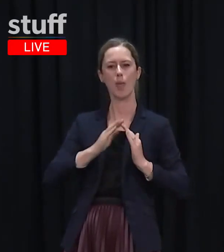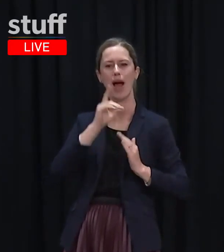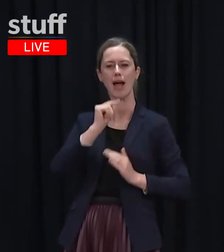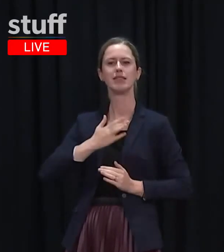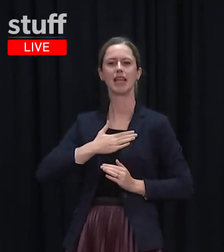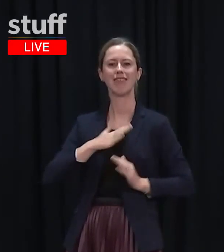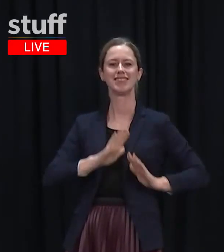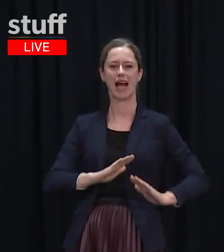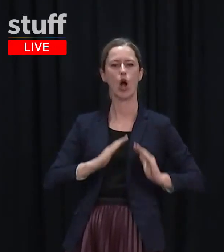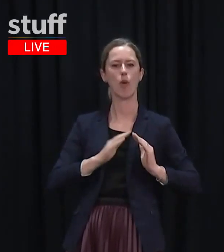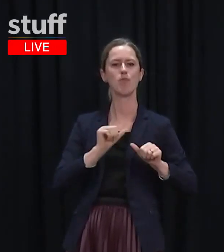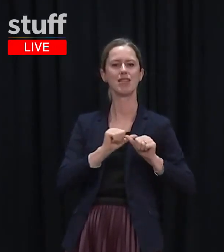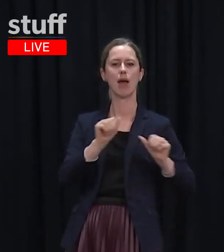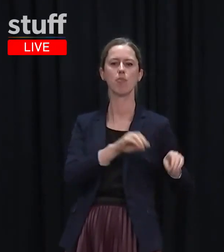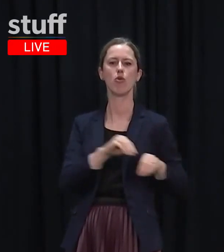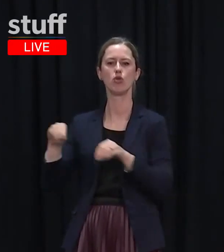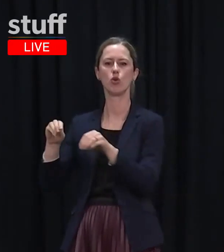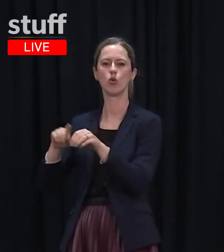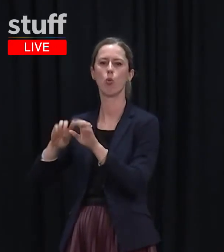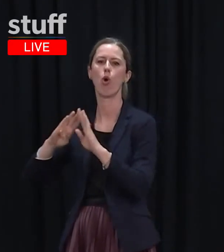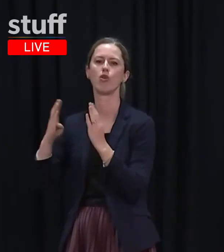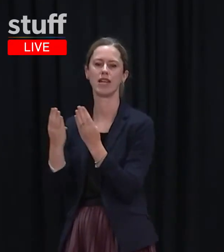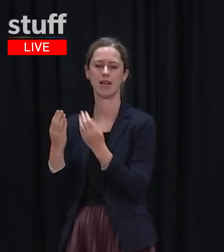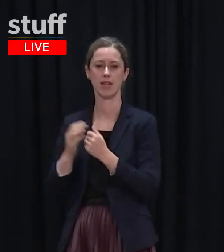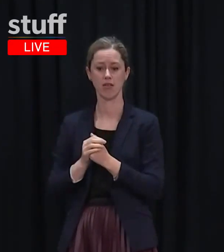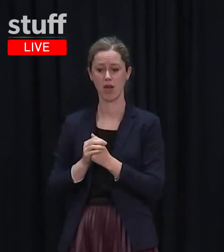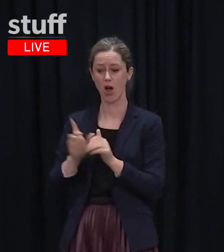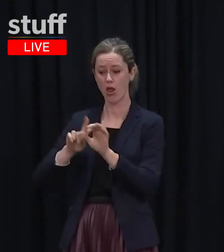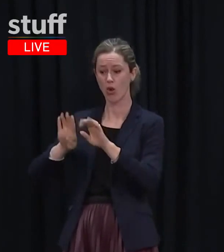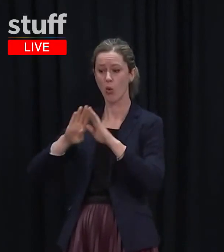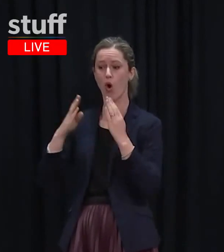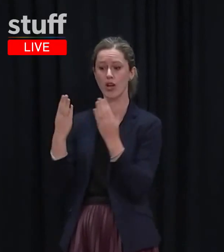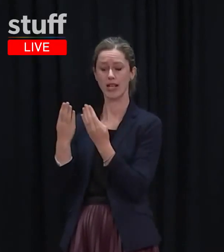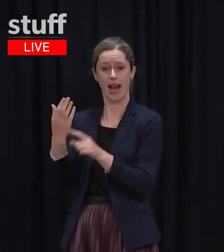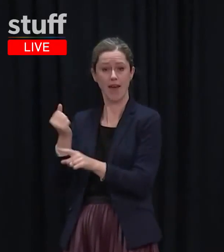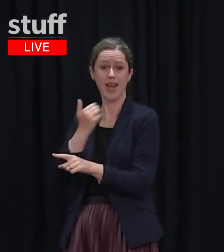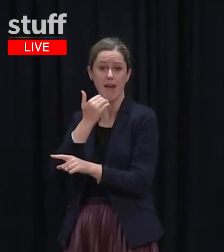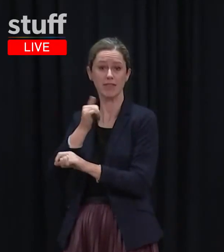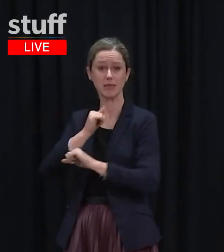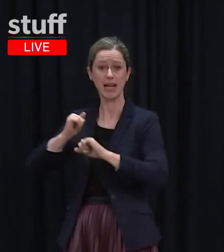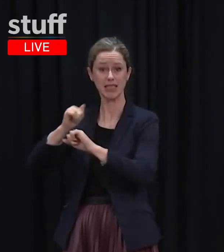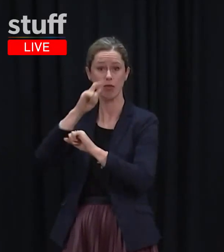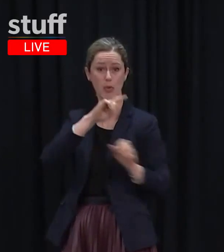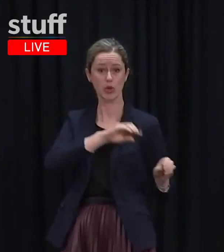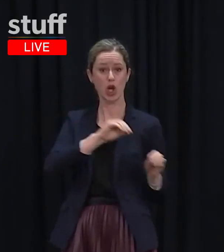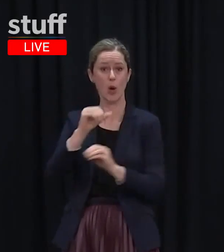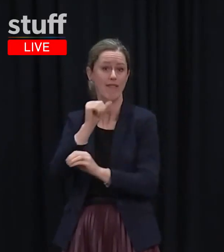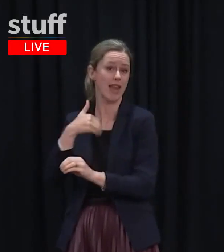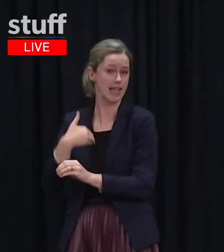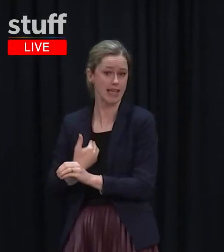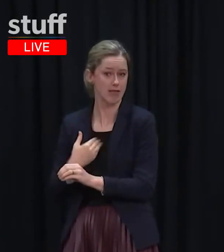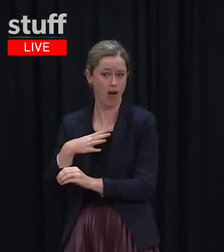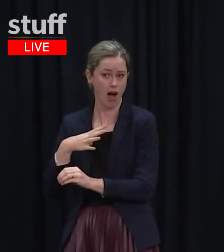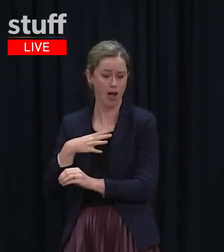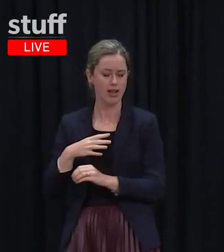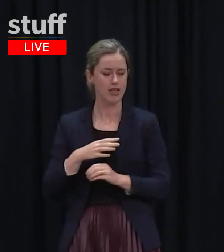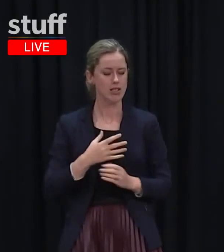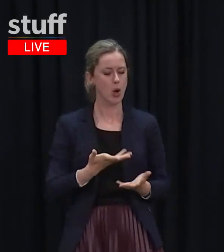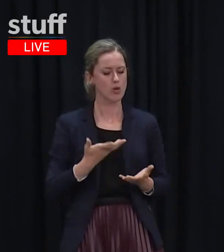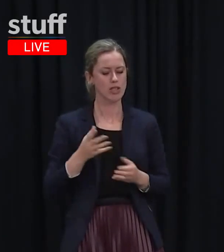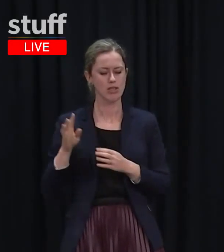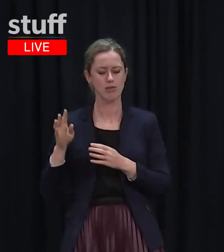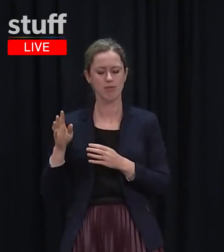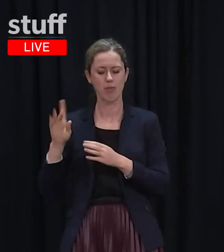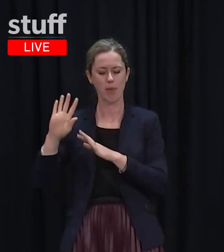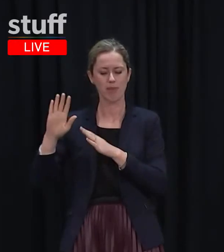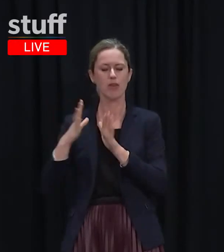so safely. We have got space still available in our quarantine facilities in Auckland for people that need it, so it is just a natural